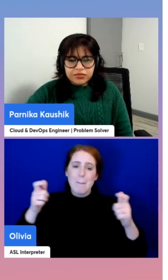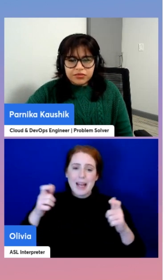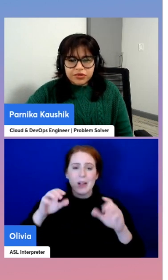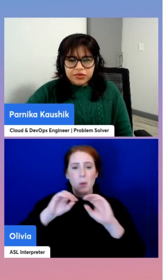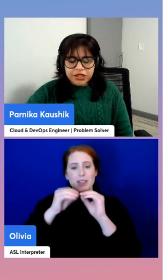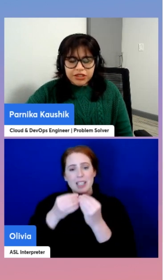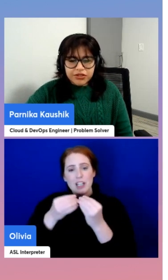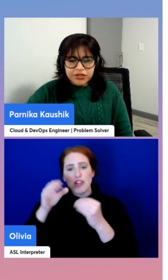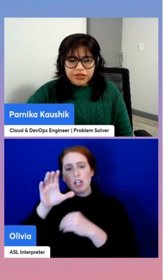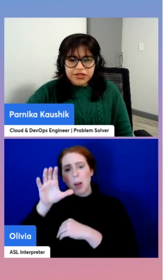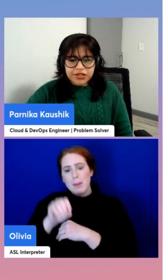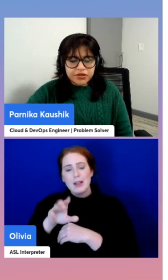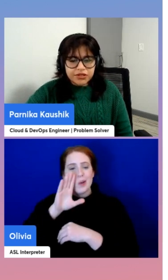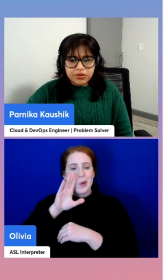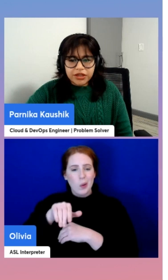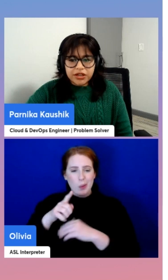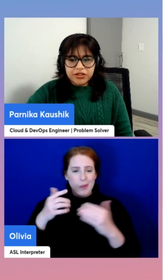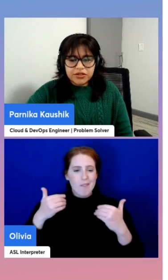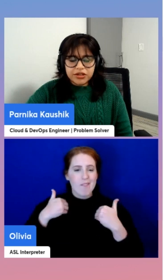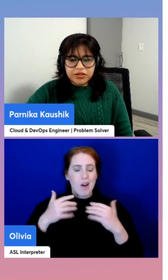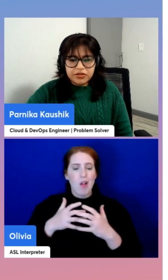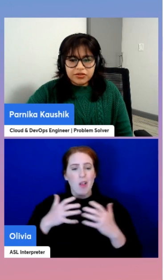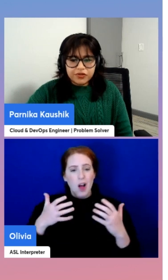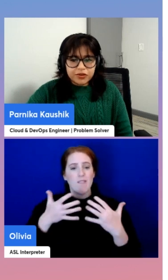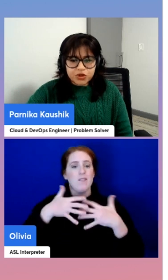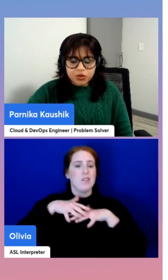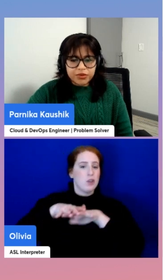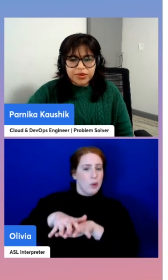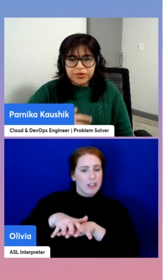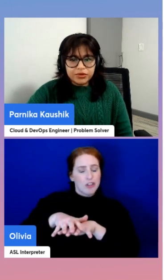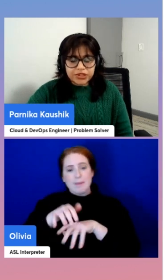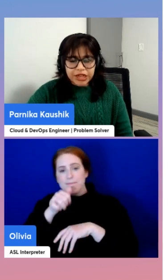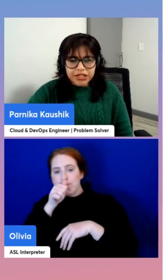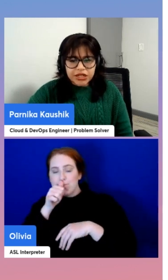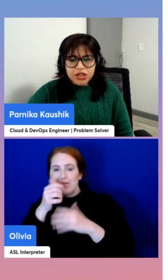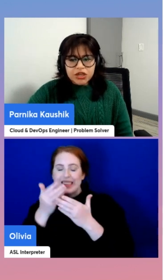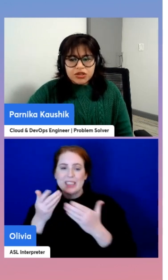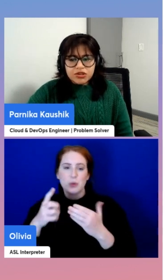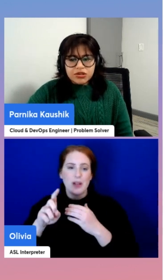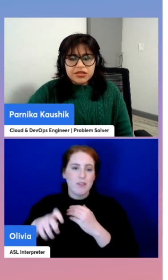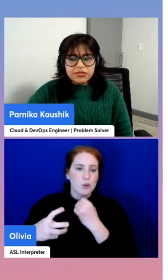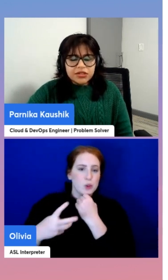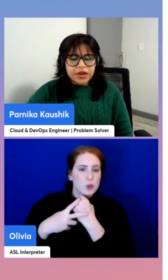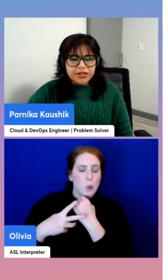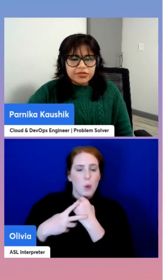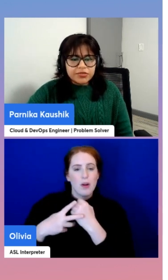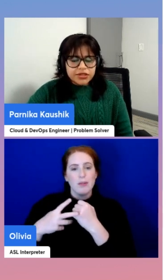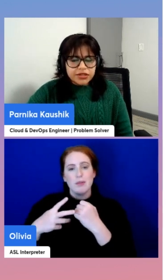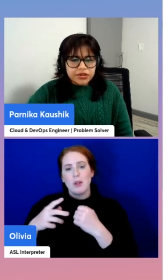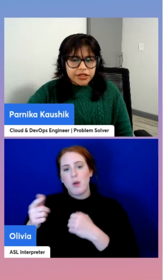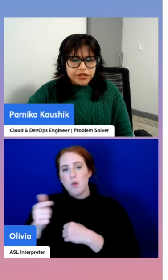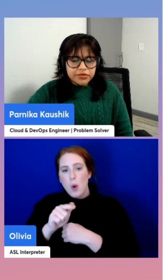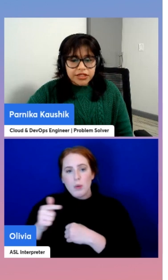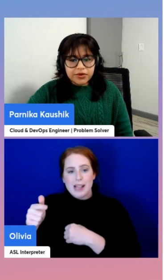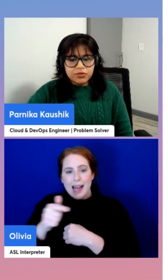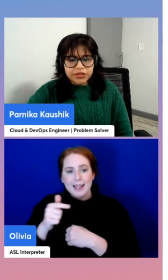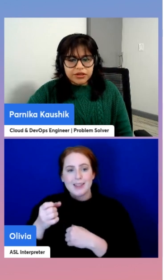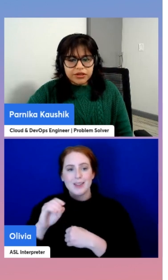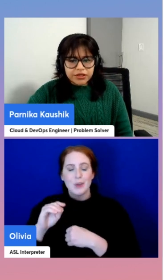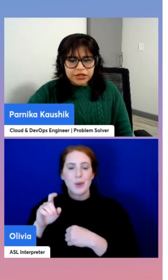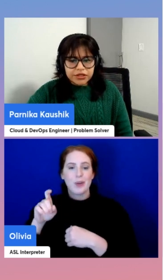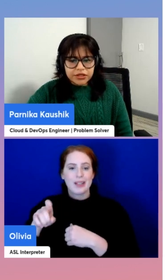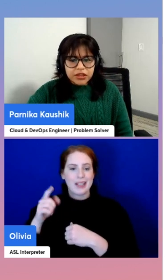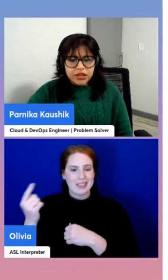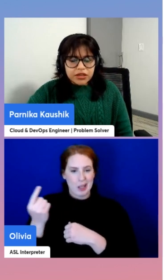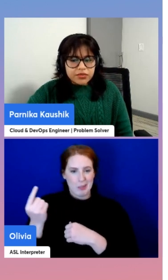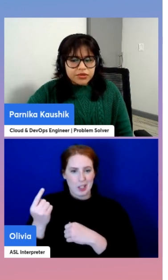of integrations. You have a lot of secrets going on. You have to store, maybe rotate. So you need something to manage them all centrally. That's where Vault